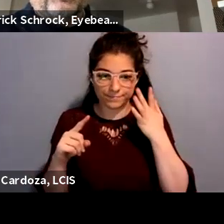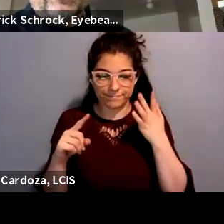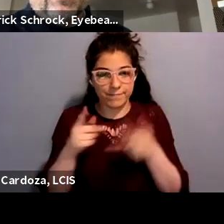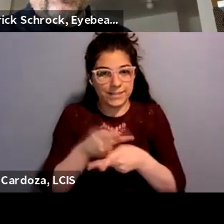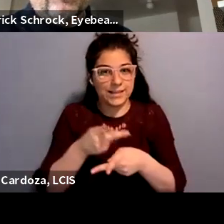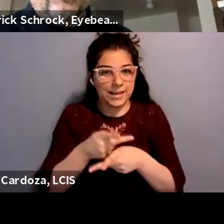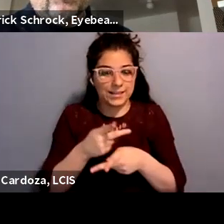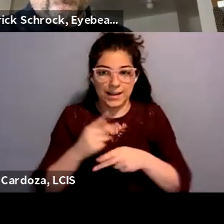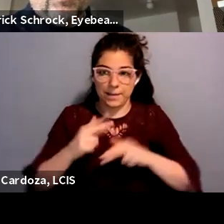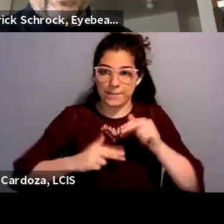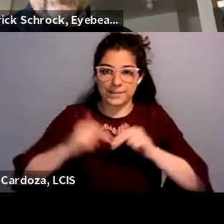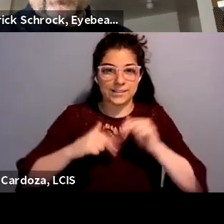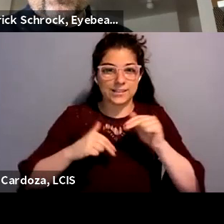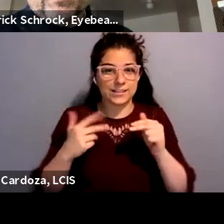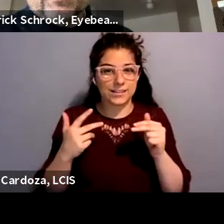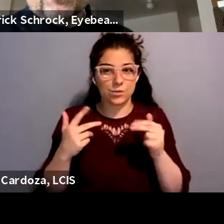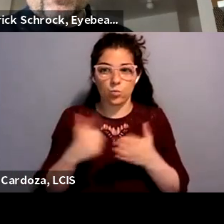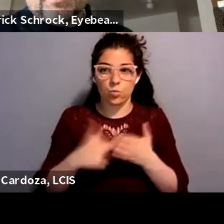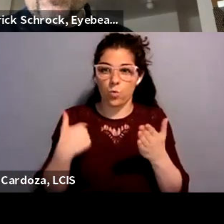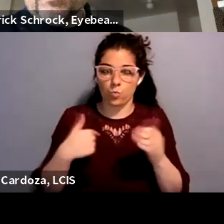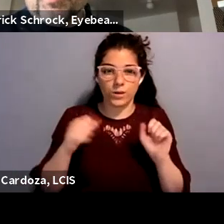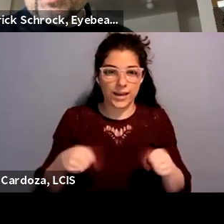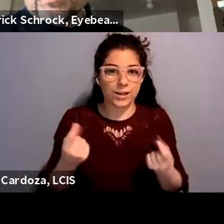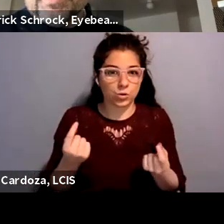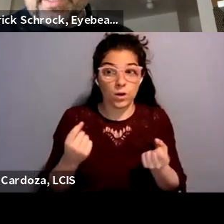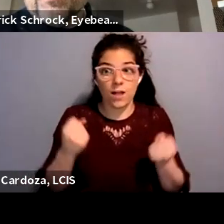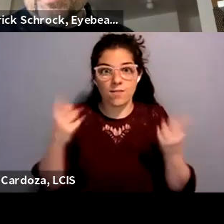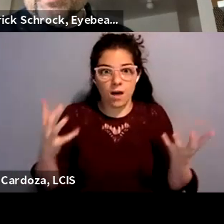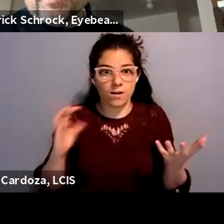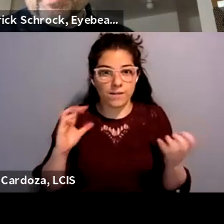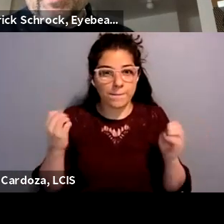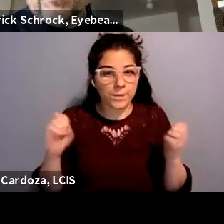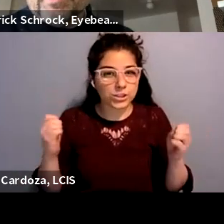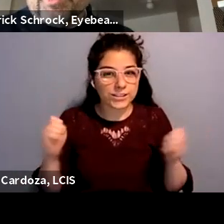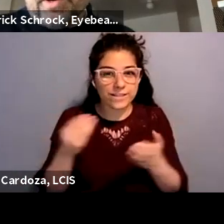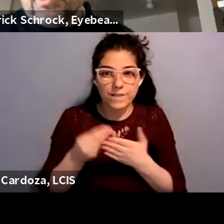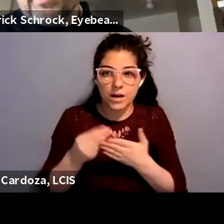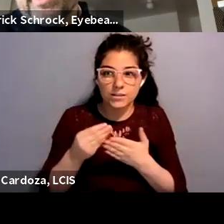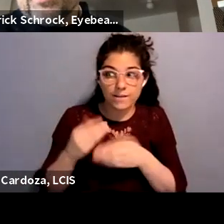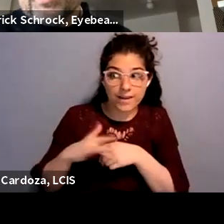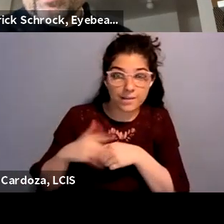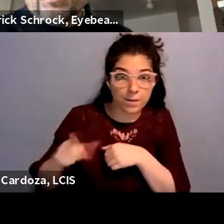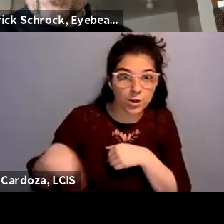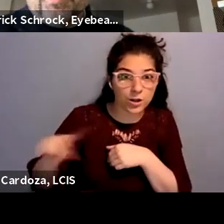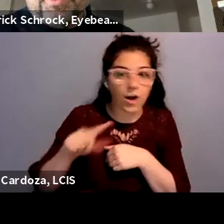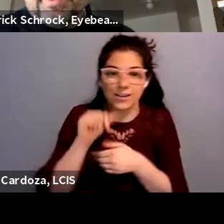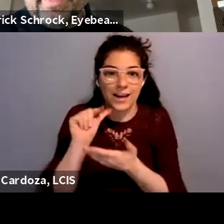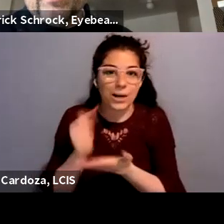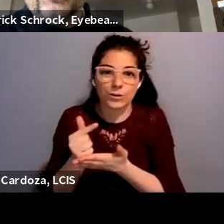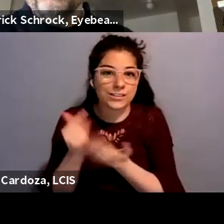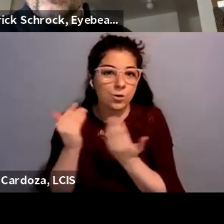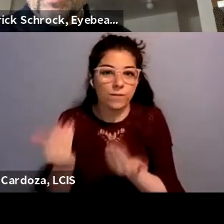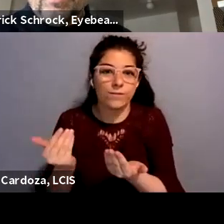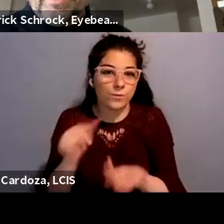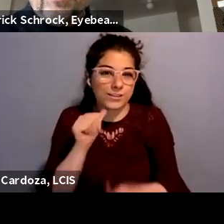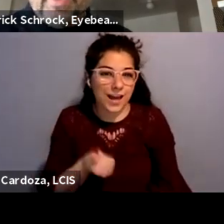maintaining and building on what we can do, because a lot of the emergency kind of funds that have been made available are in no way guaranteed going forward.